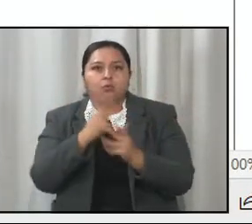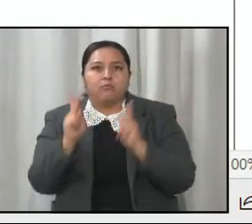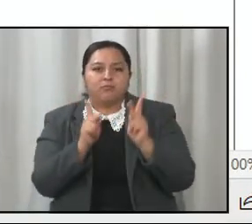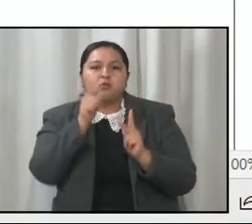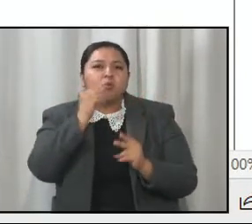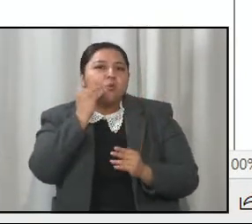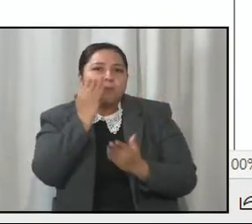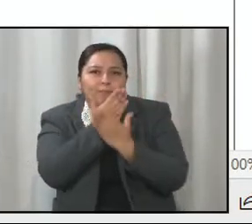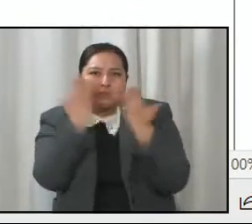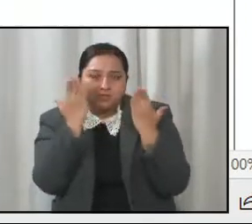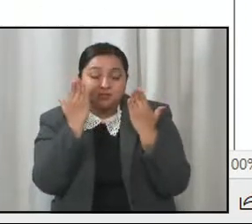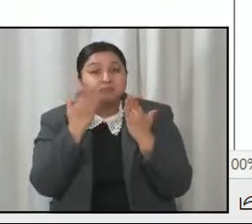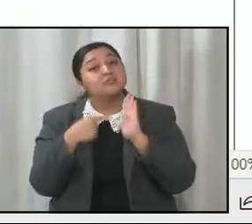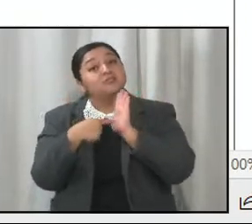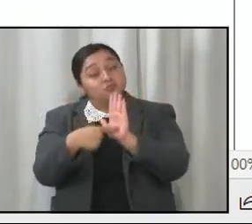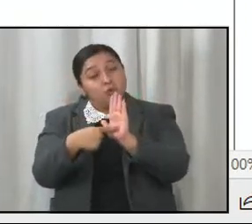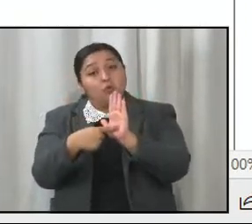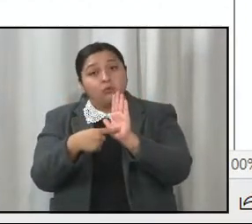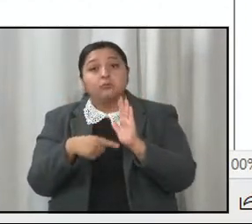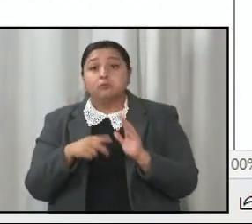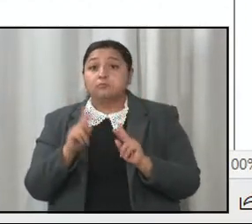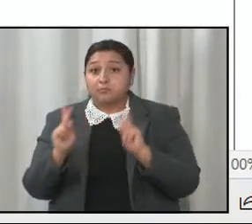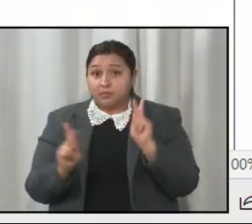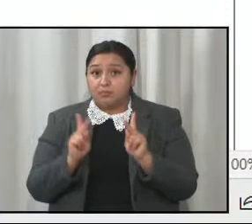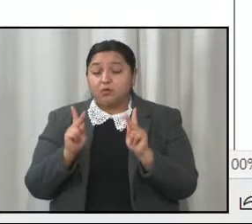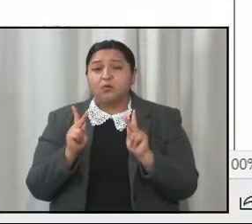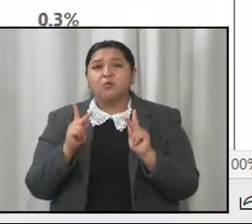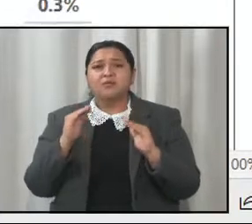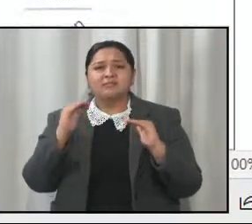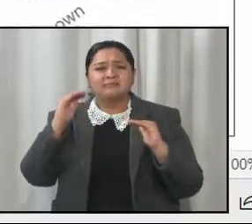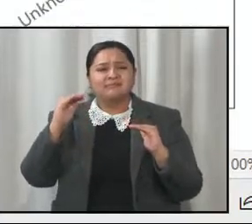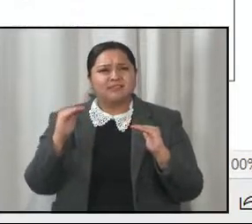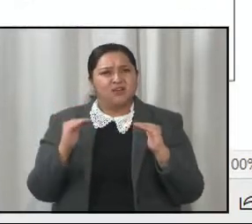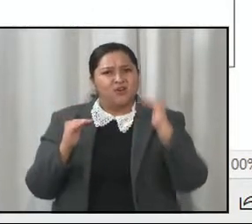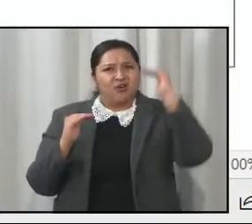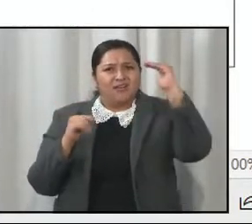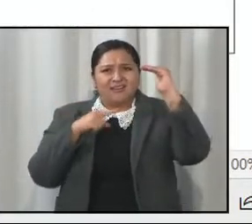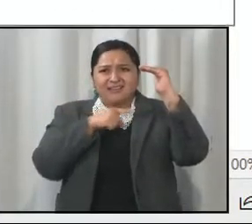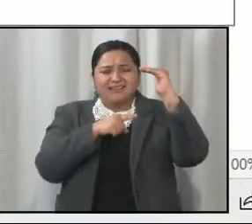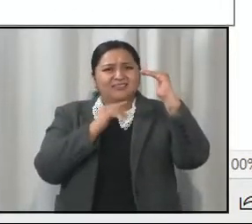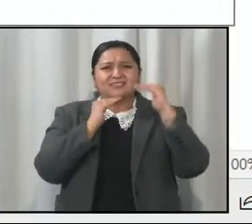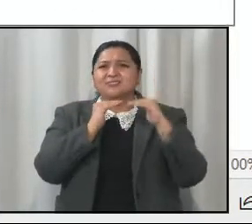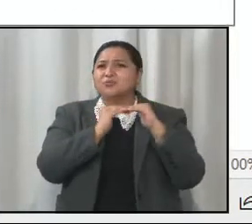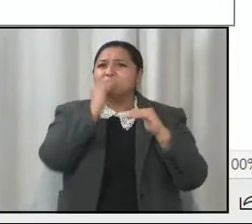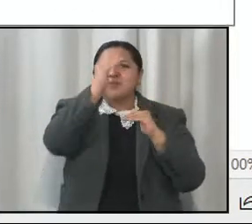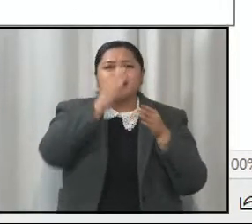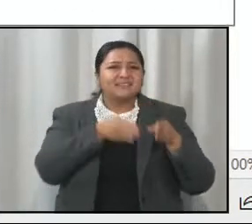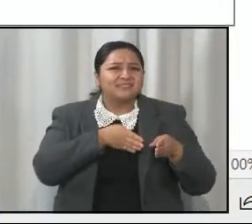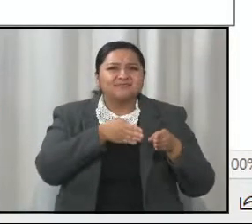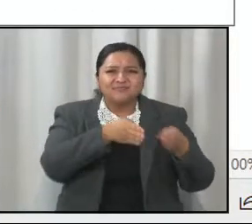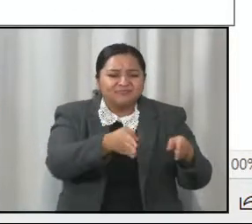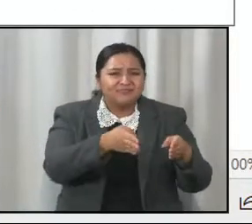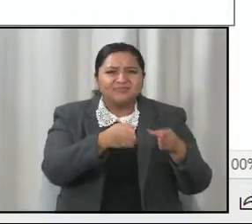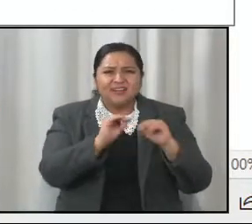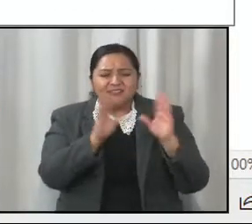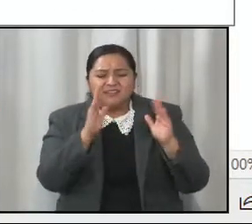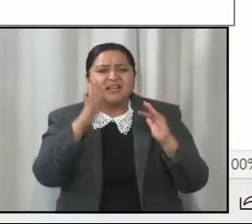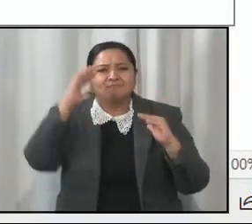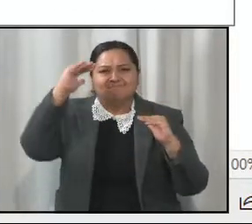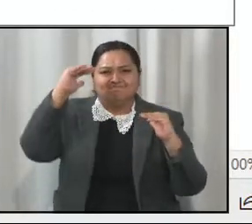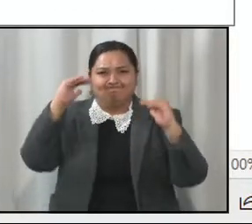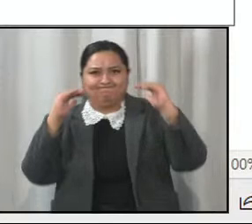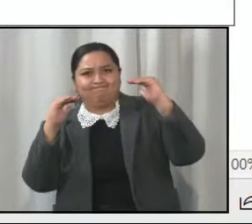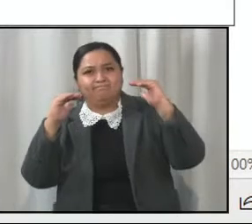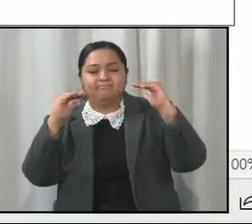are enrolling and placing individuals from overrepresented racial categories into housing at higher rates, helping to close the